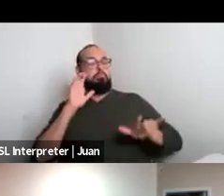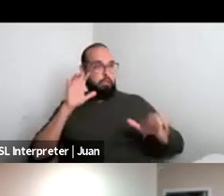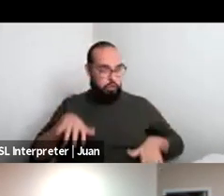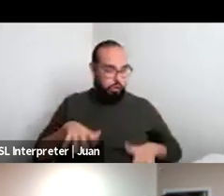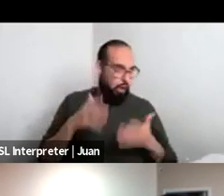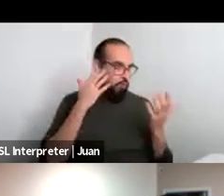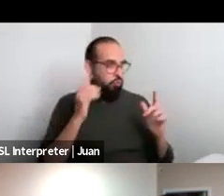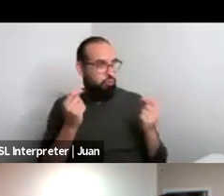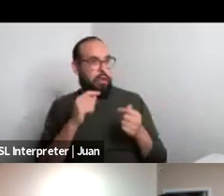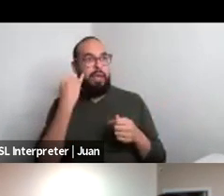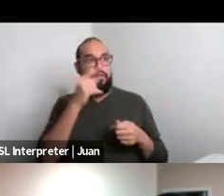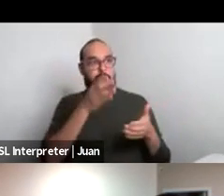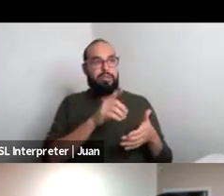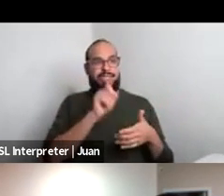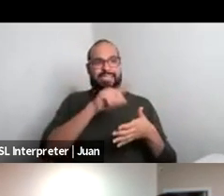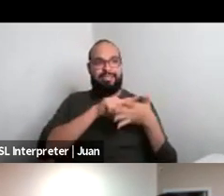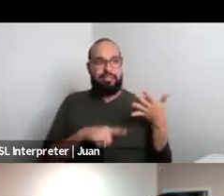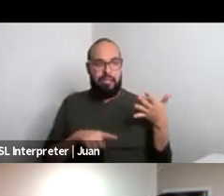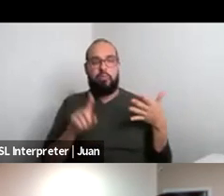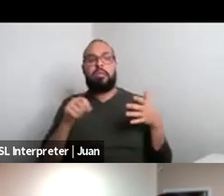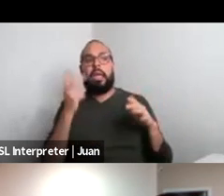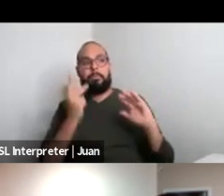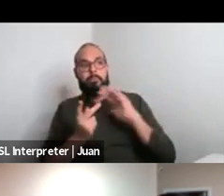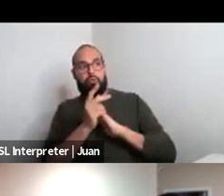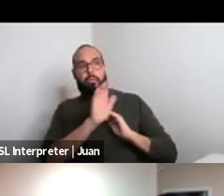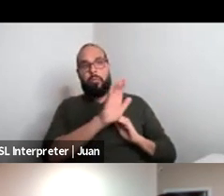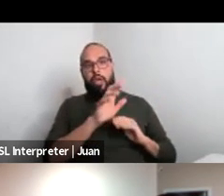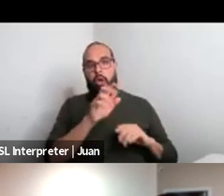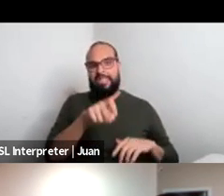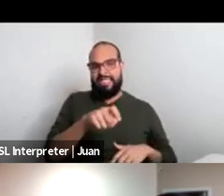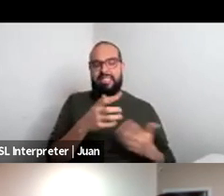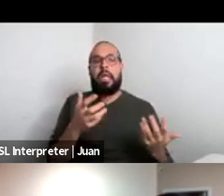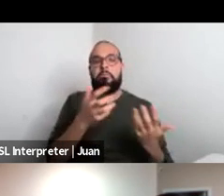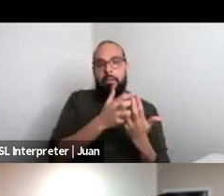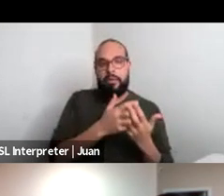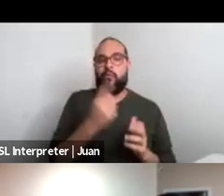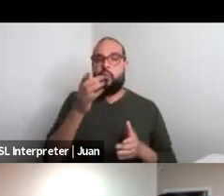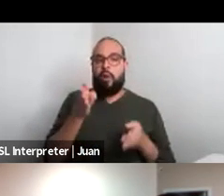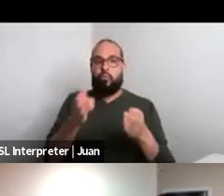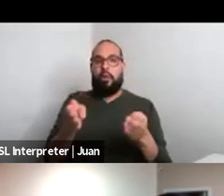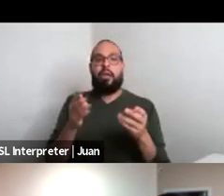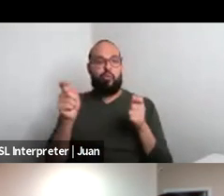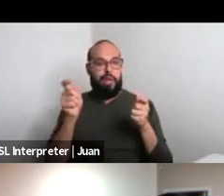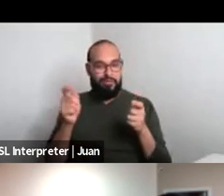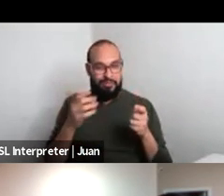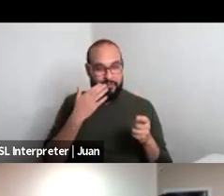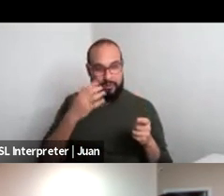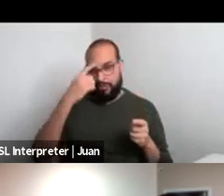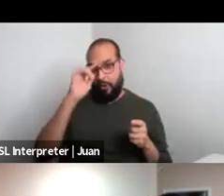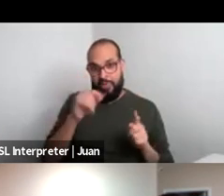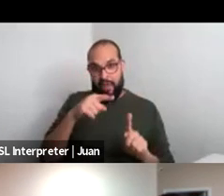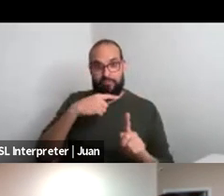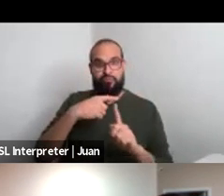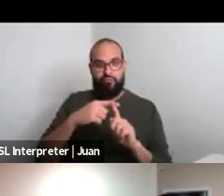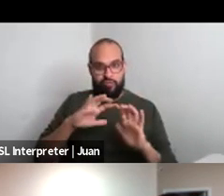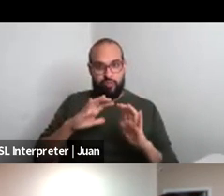It's like we can anticipate their needs. So that might be one way to handle it. So very good for that group. Is there anybody else